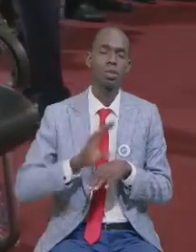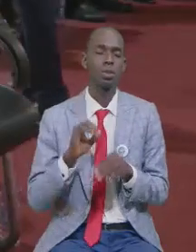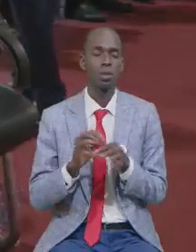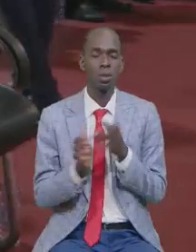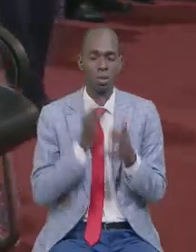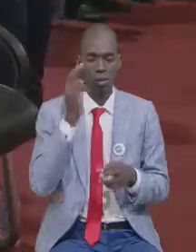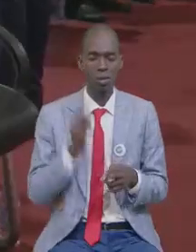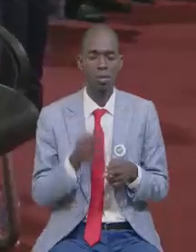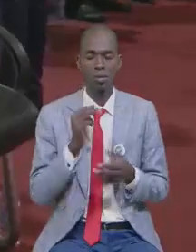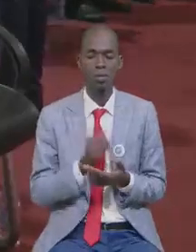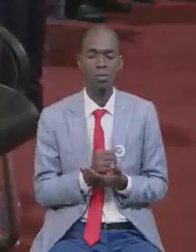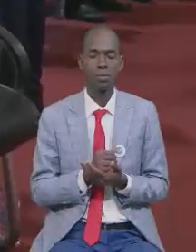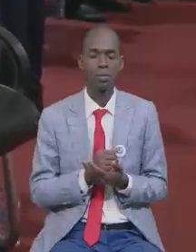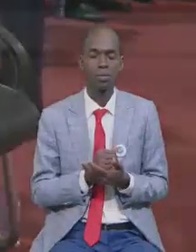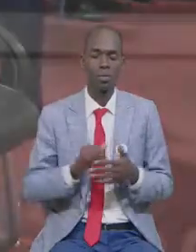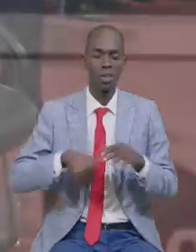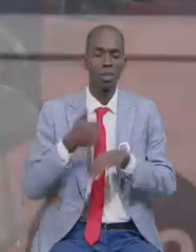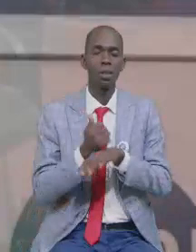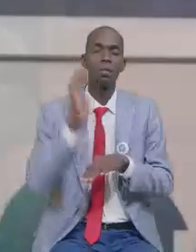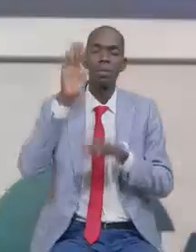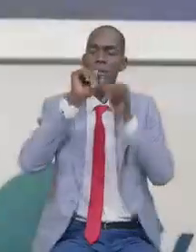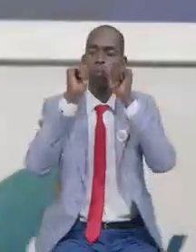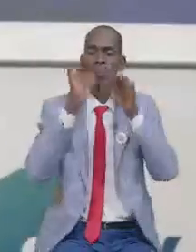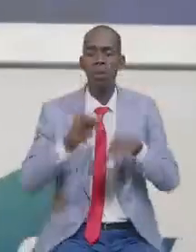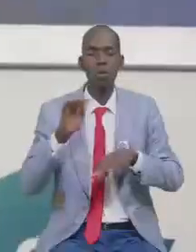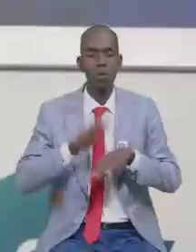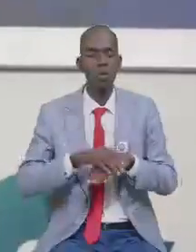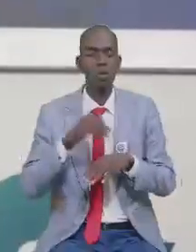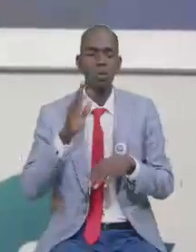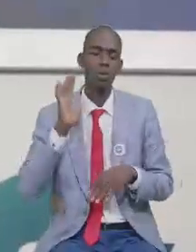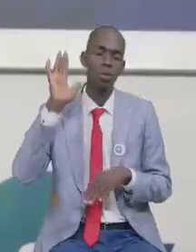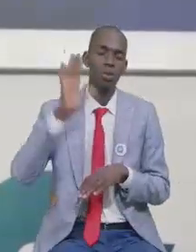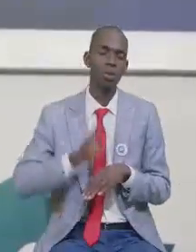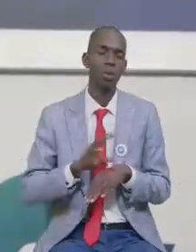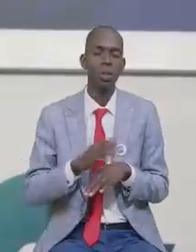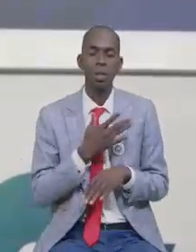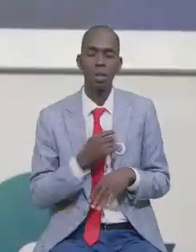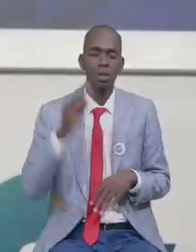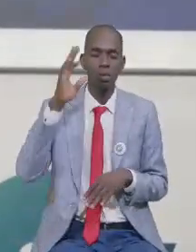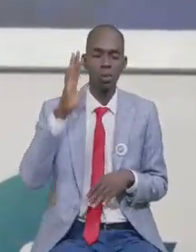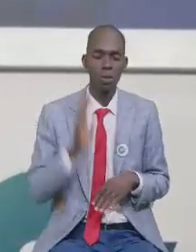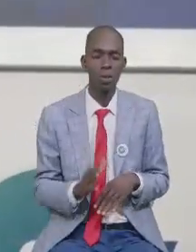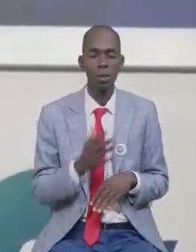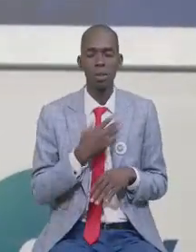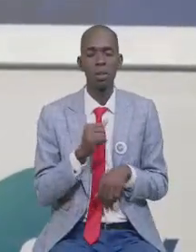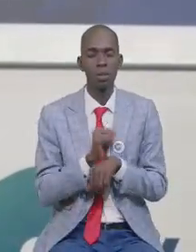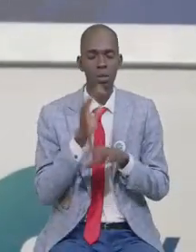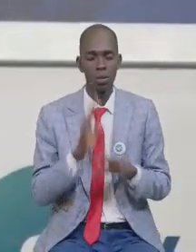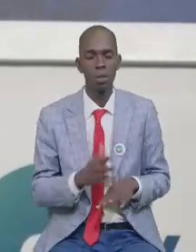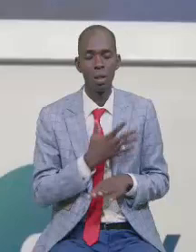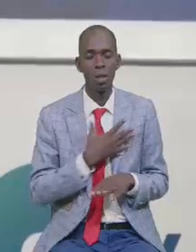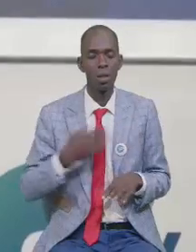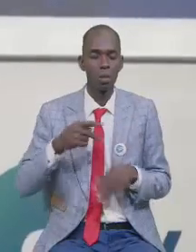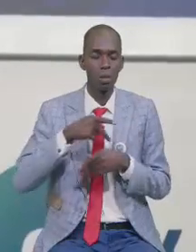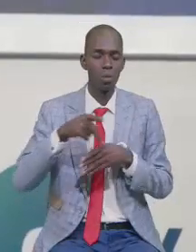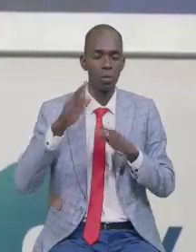name. Confirm your blessings upon your church and the minister, the workers, the professionals,